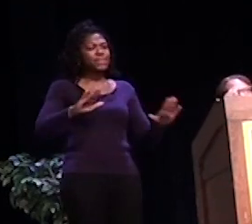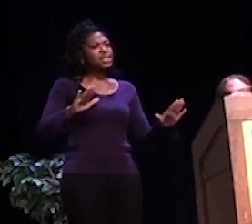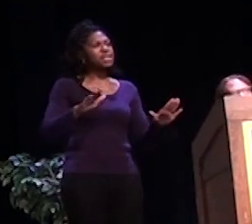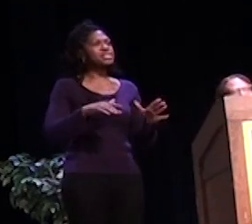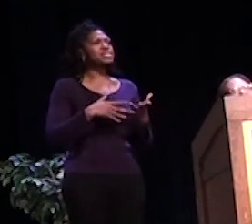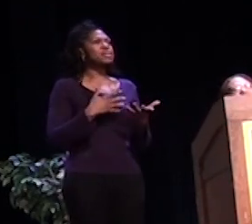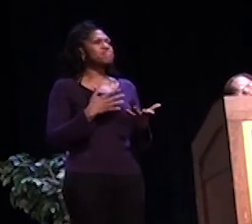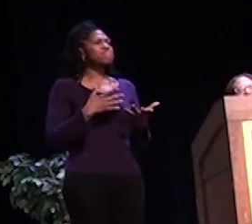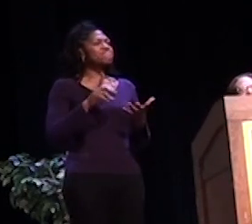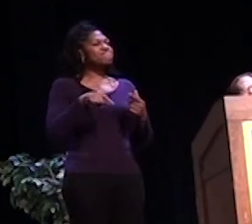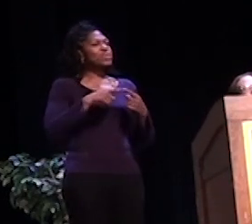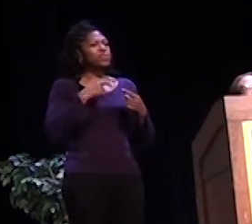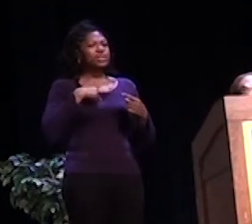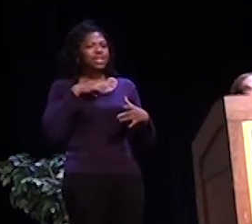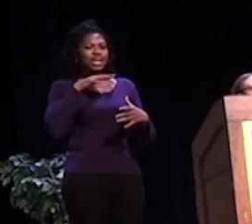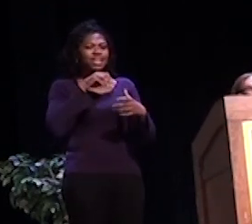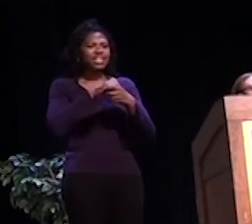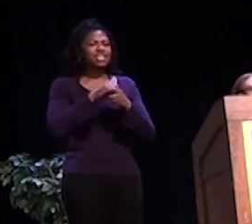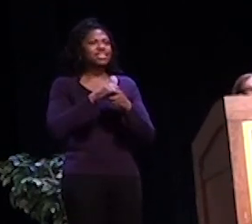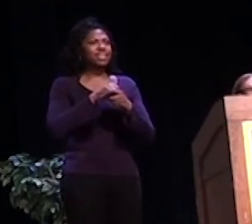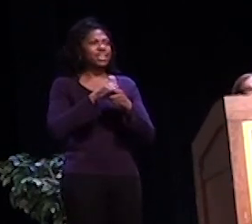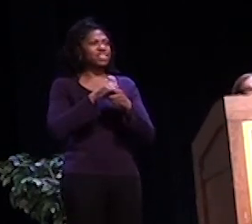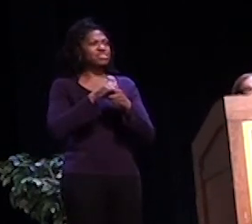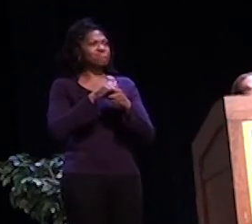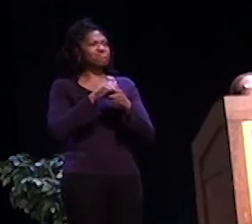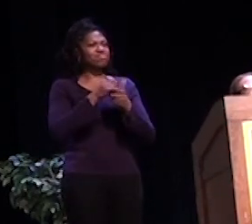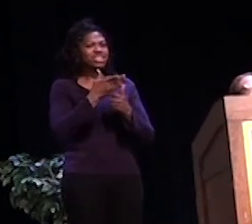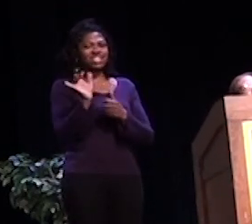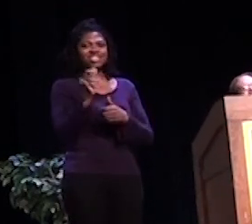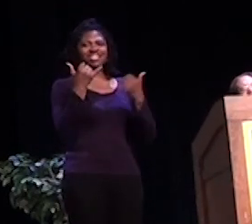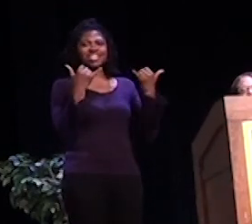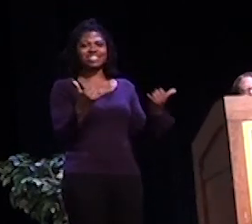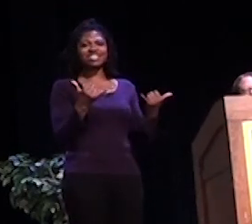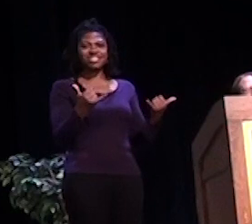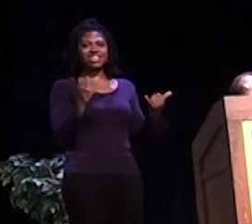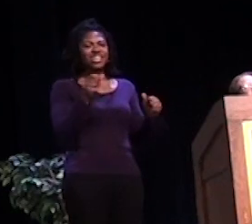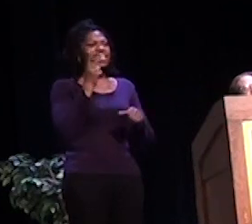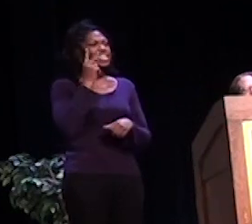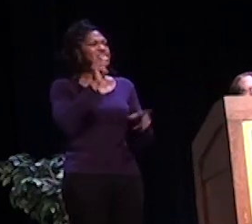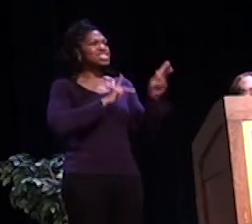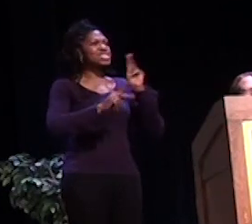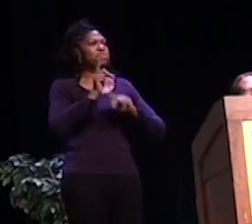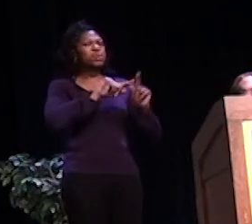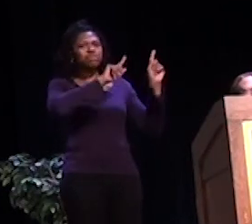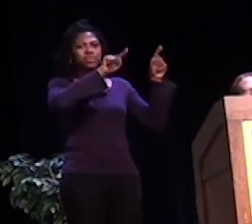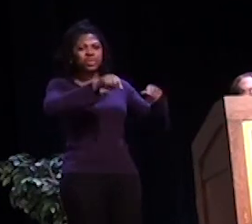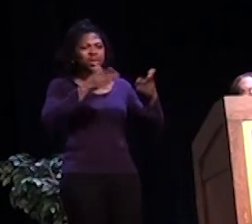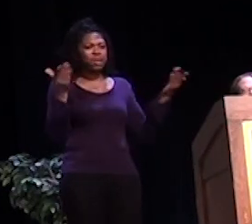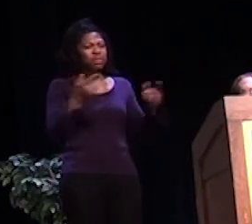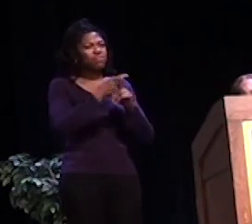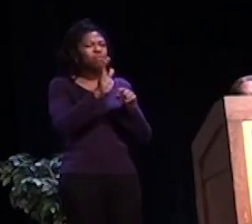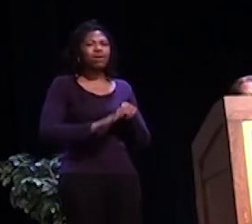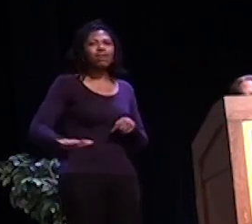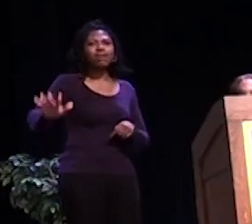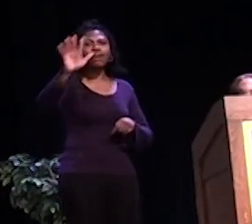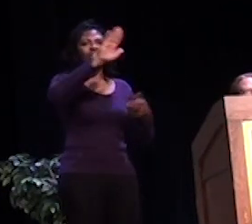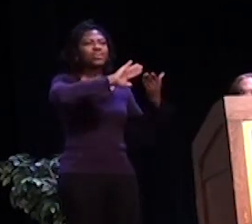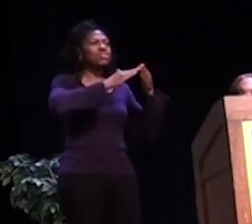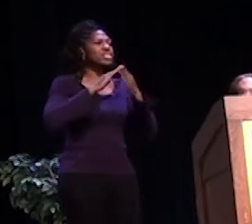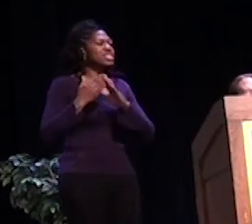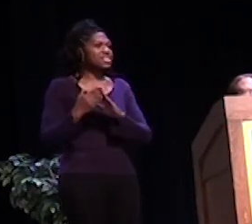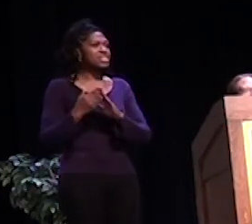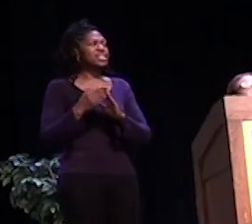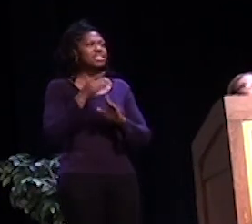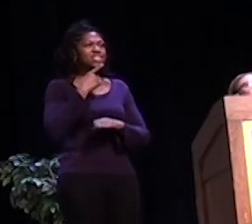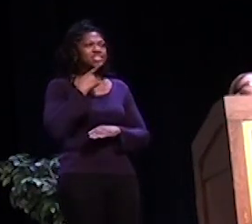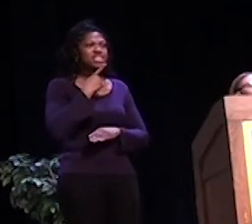am engaged in a moment like today, where people have come together from all across the city to say to this community, to